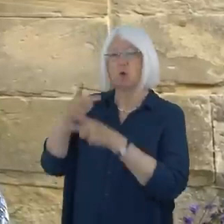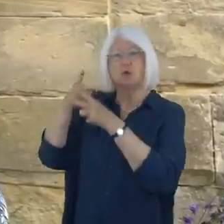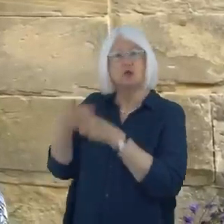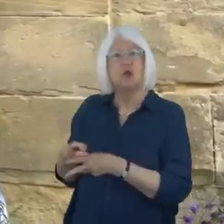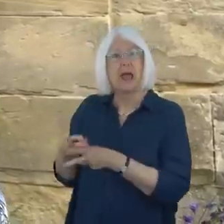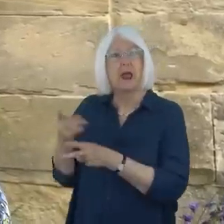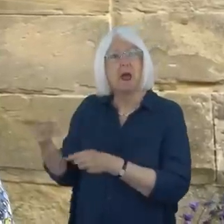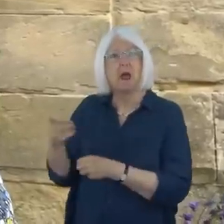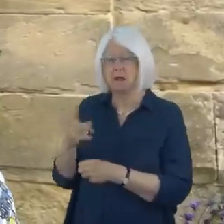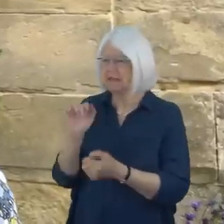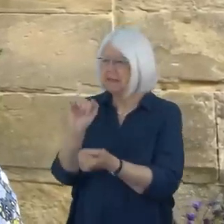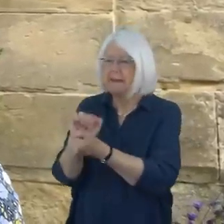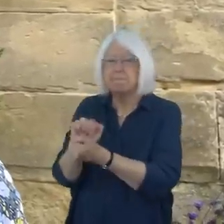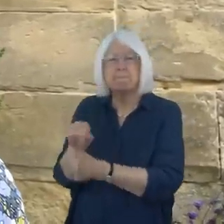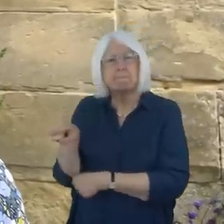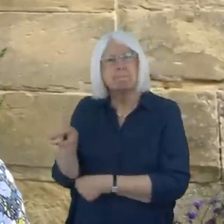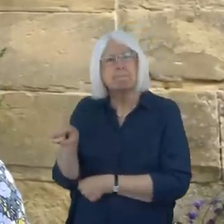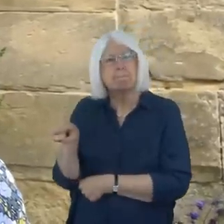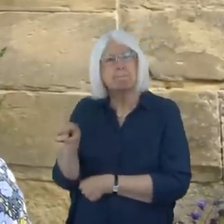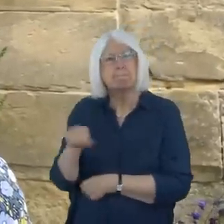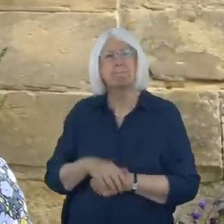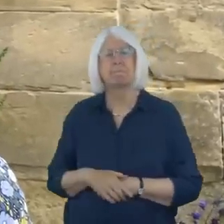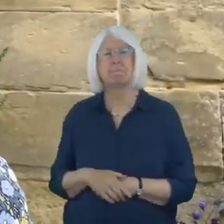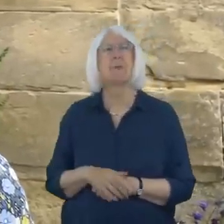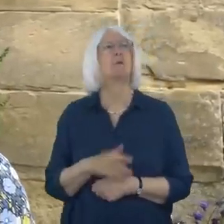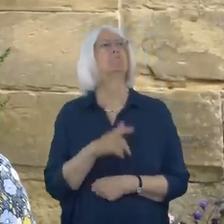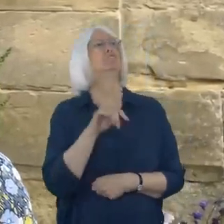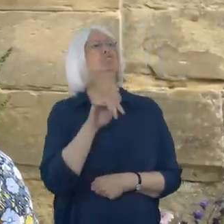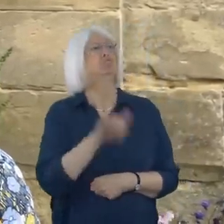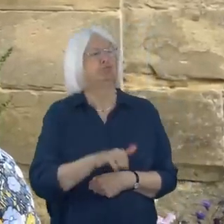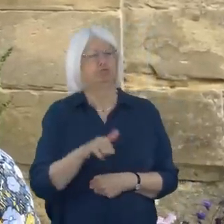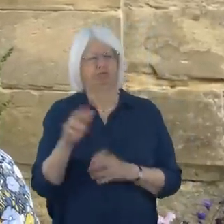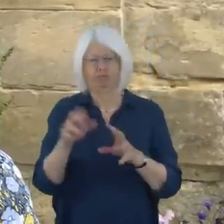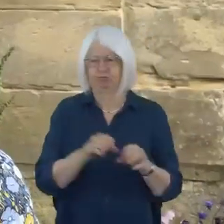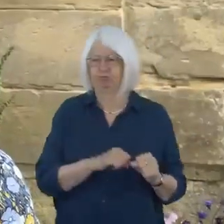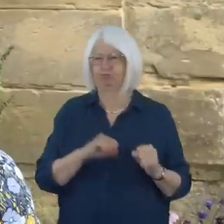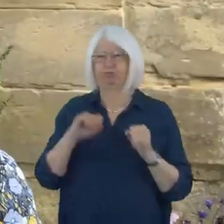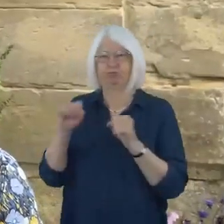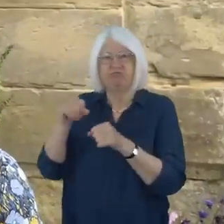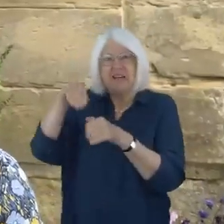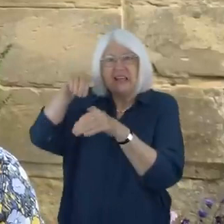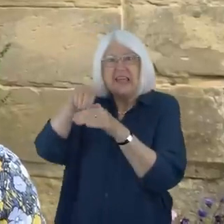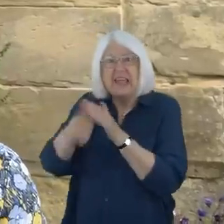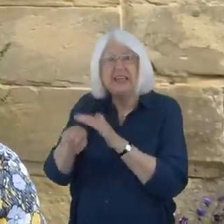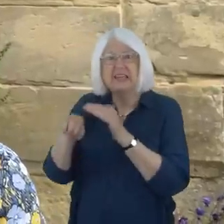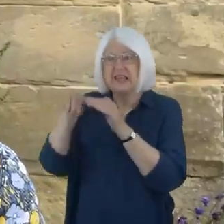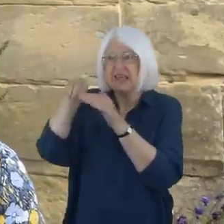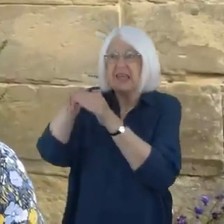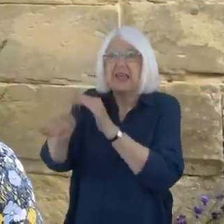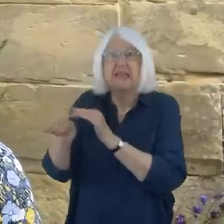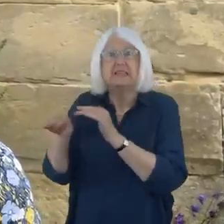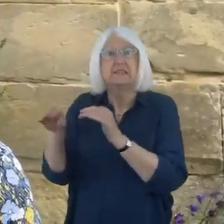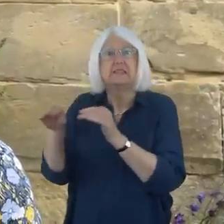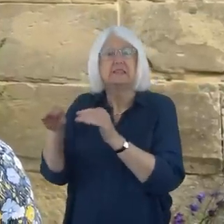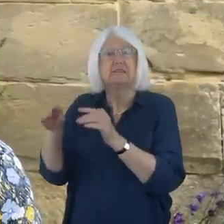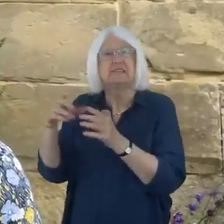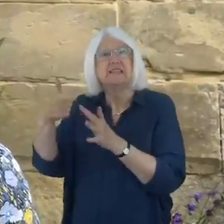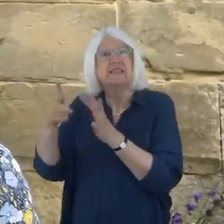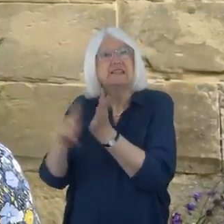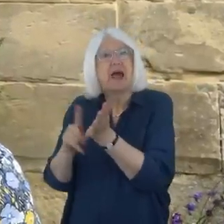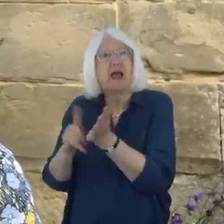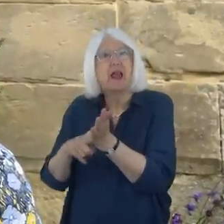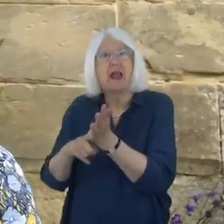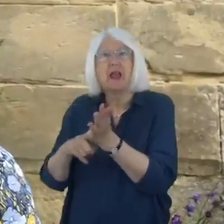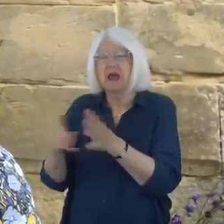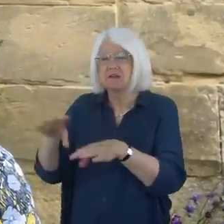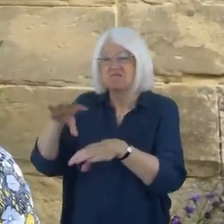securely. Following these instructions, he put them in the innermost cell and fastened their feet in the